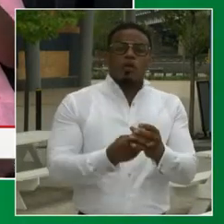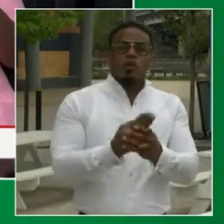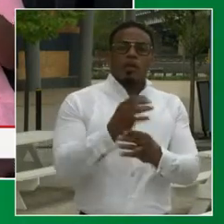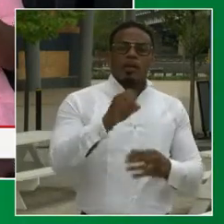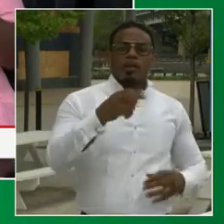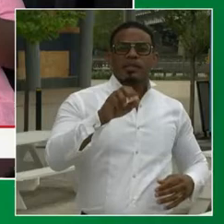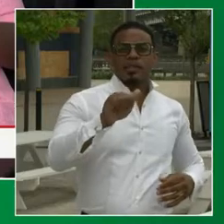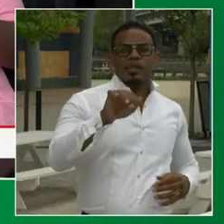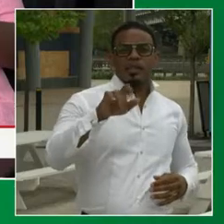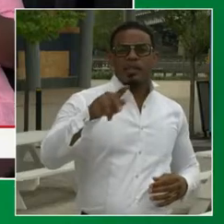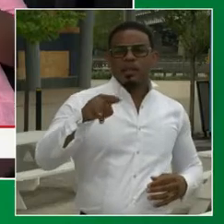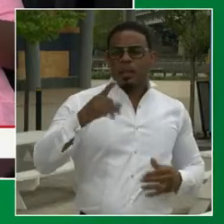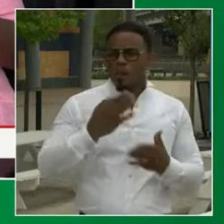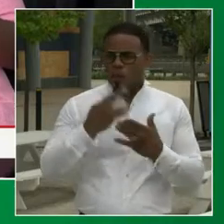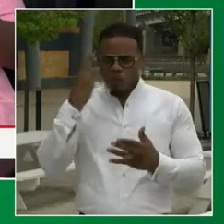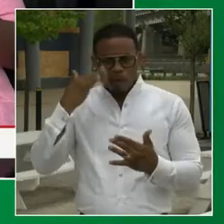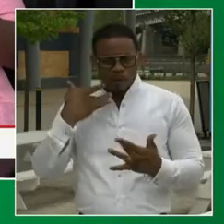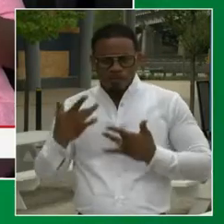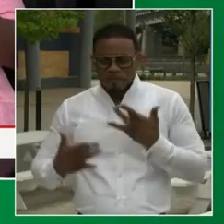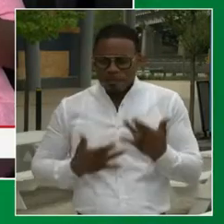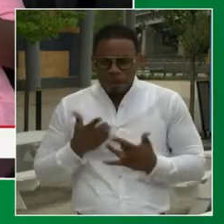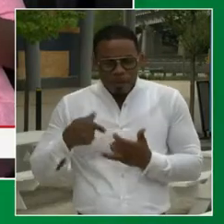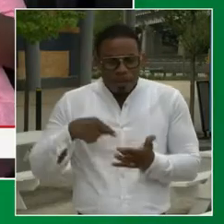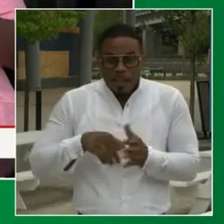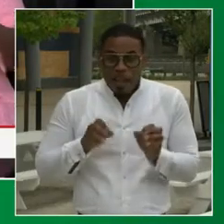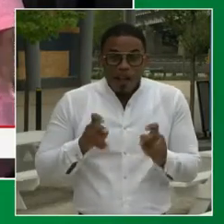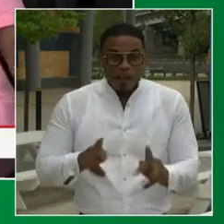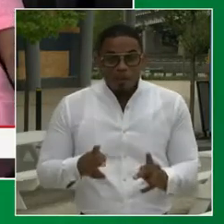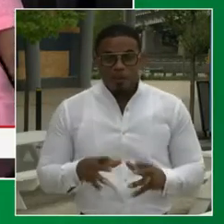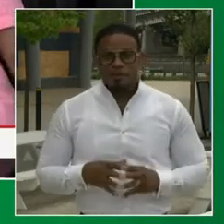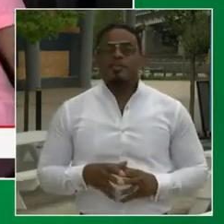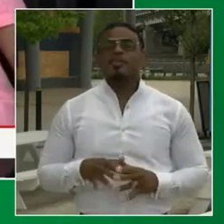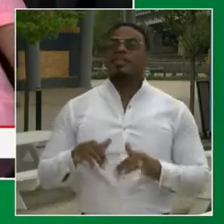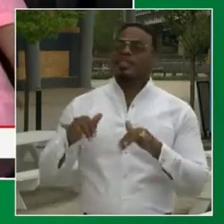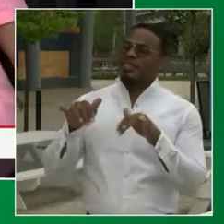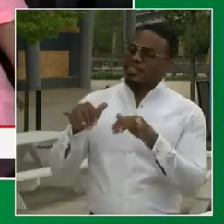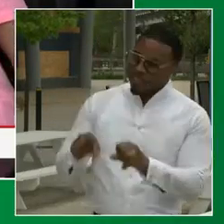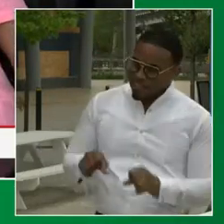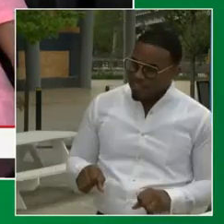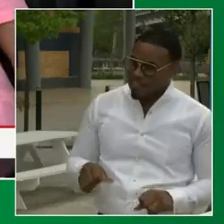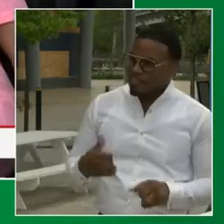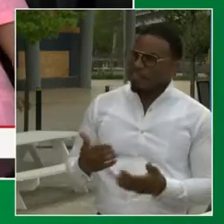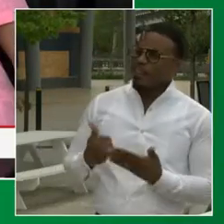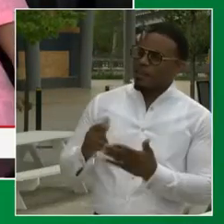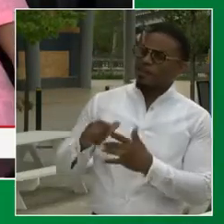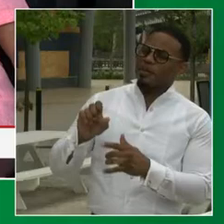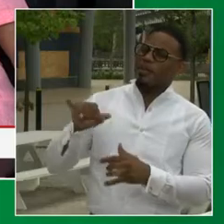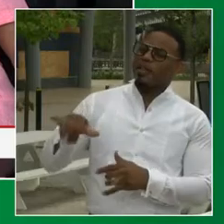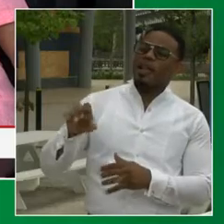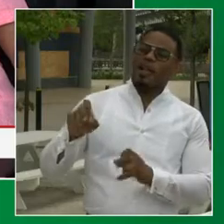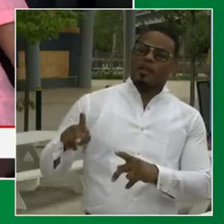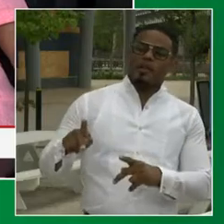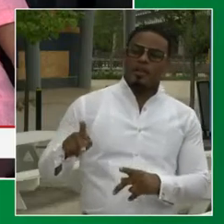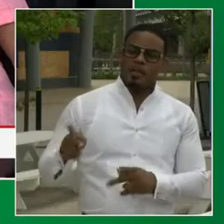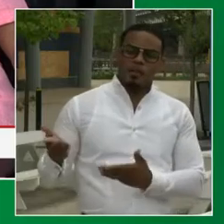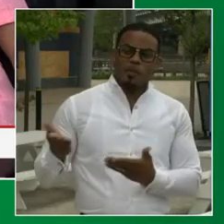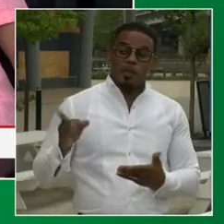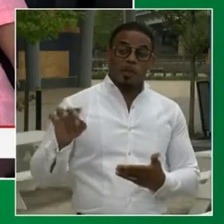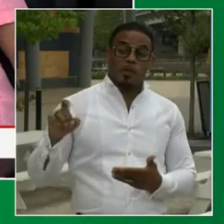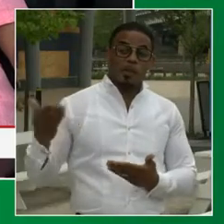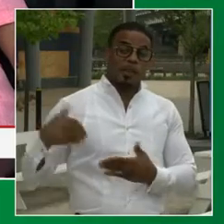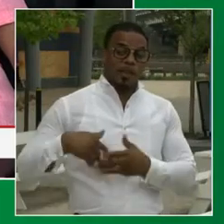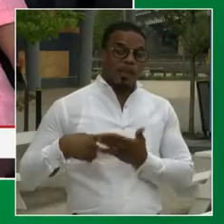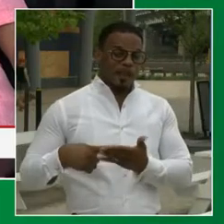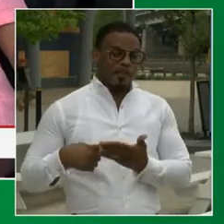Shea, and part of the reason why I'm so excited about this opportunity. Yes, so let's talk about that opportunity, and then we can bring Darrell into